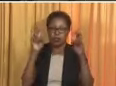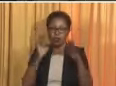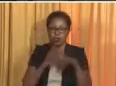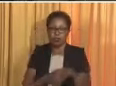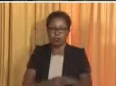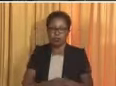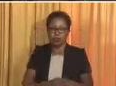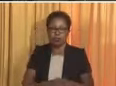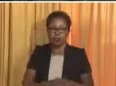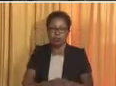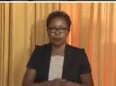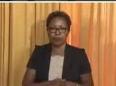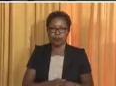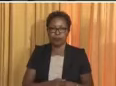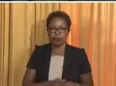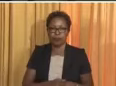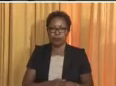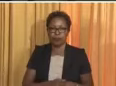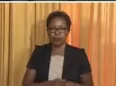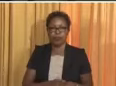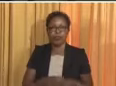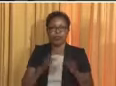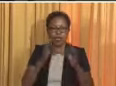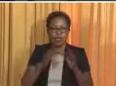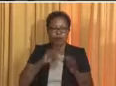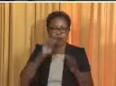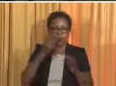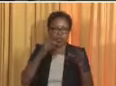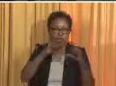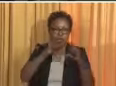schedule to the Constitution of Kenya bill